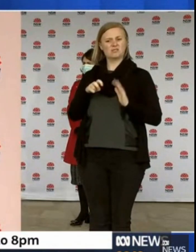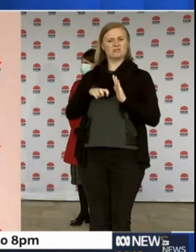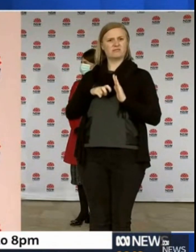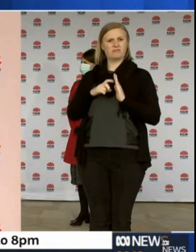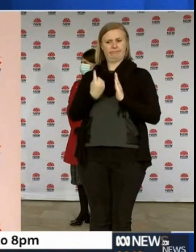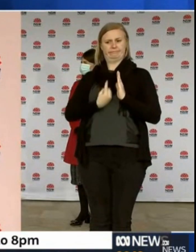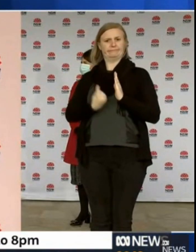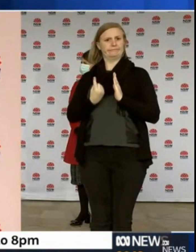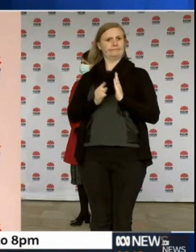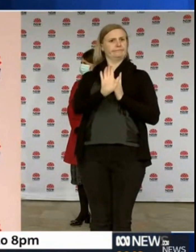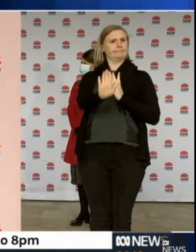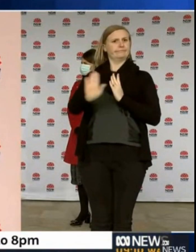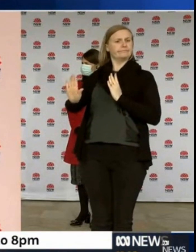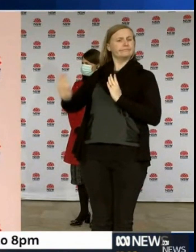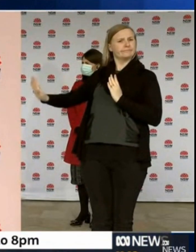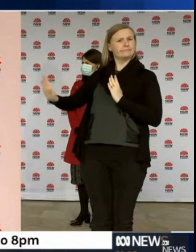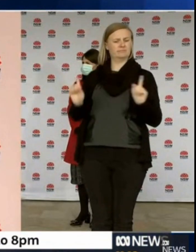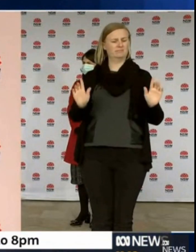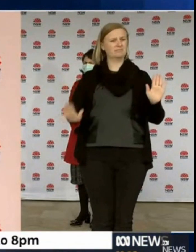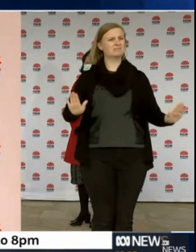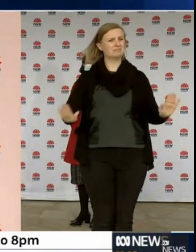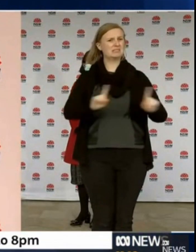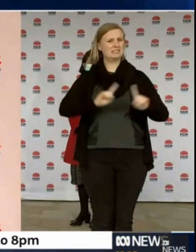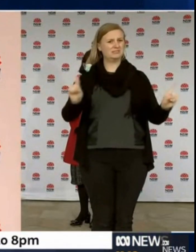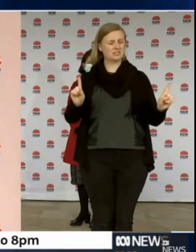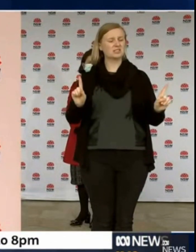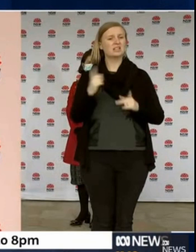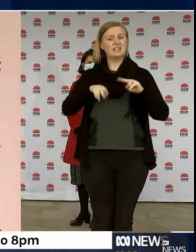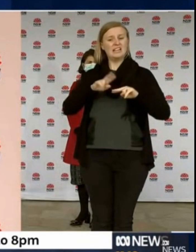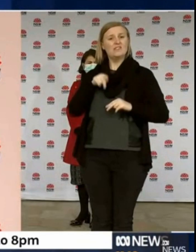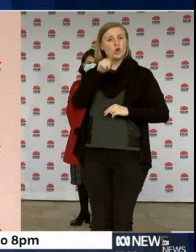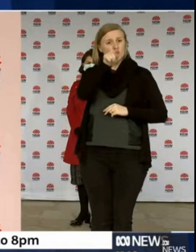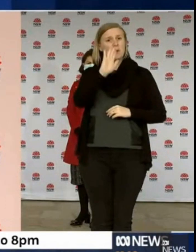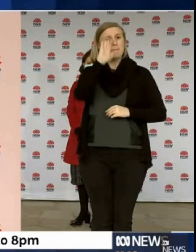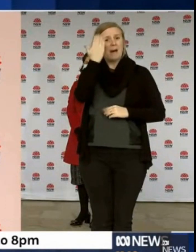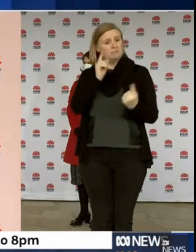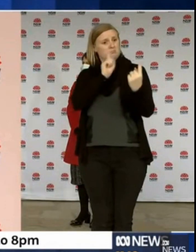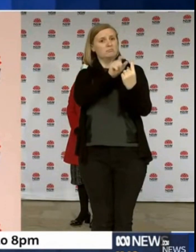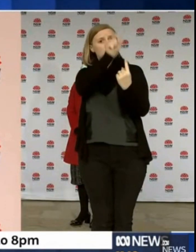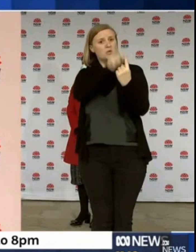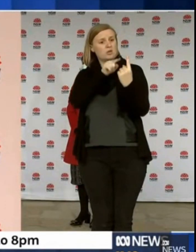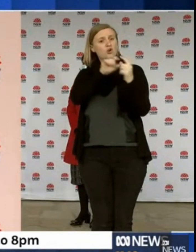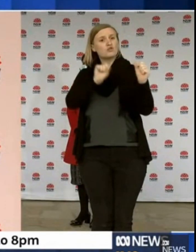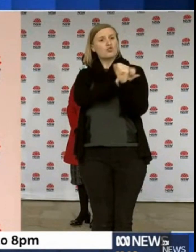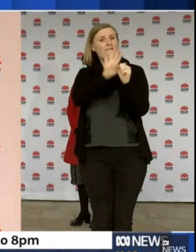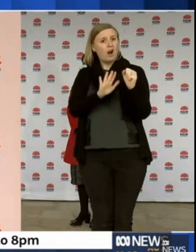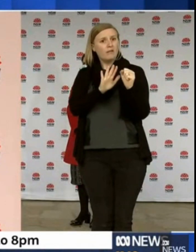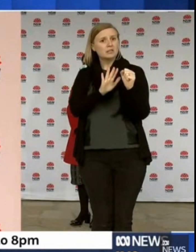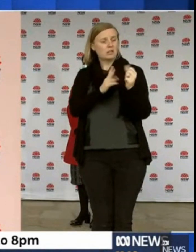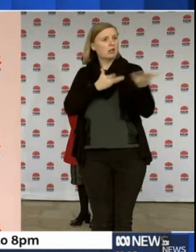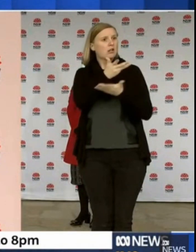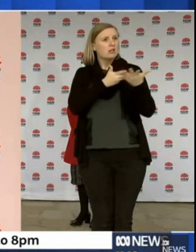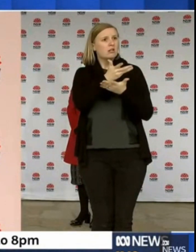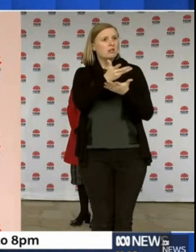number of people calling up. So just for clarity, if you are a close contact, you are required